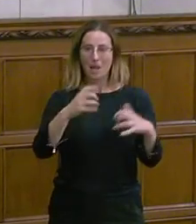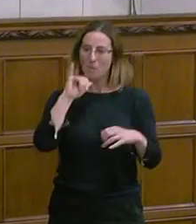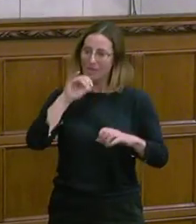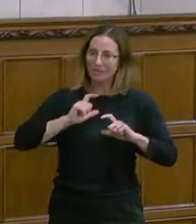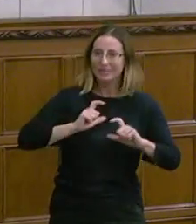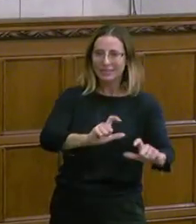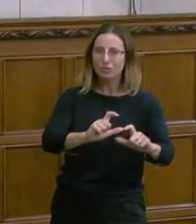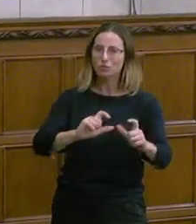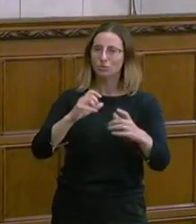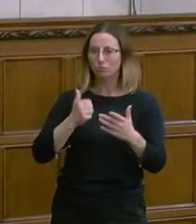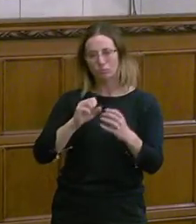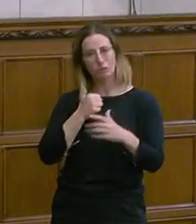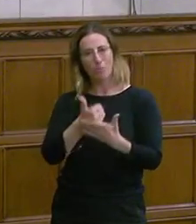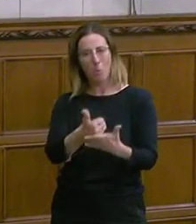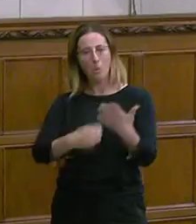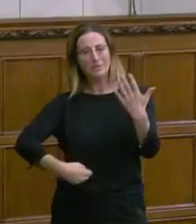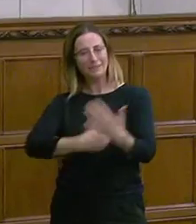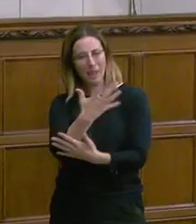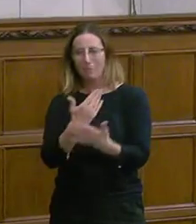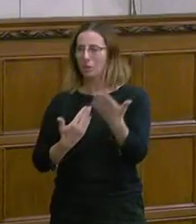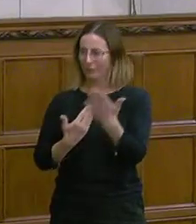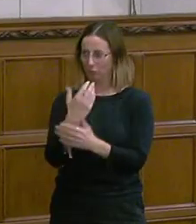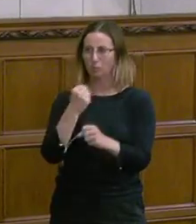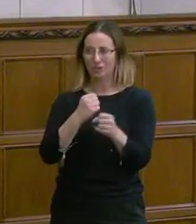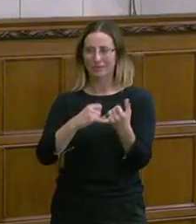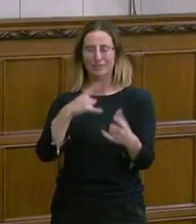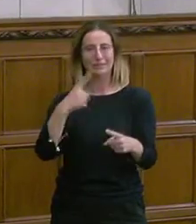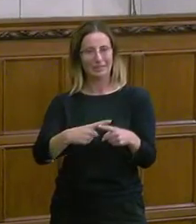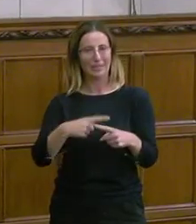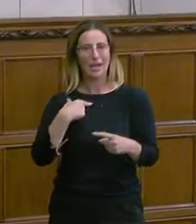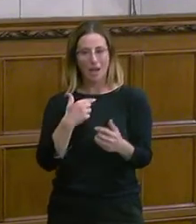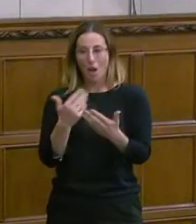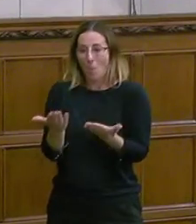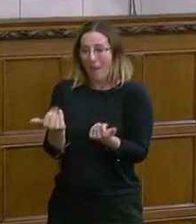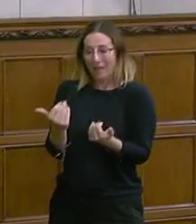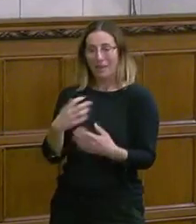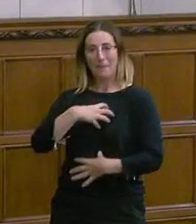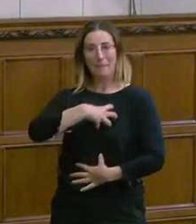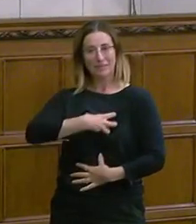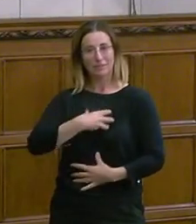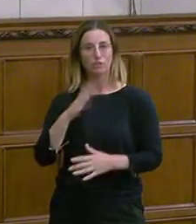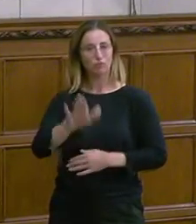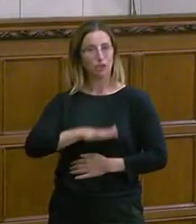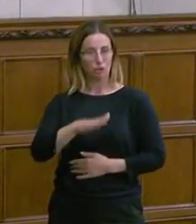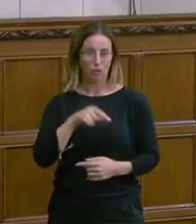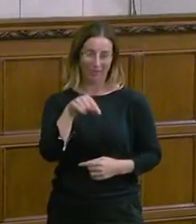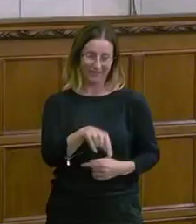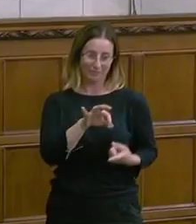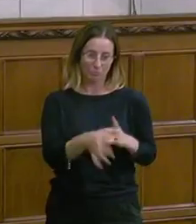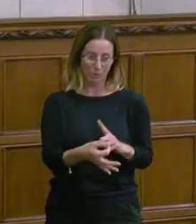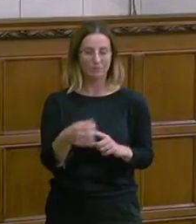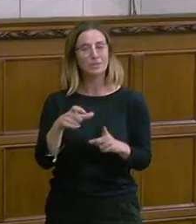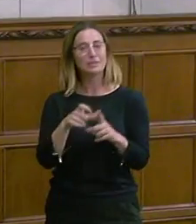to support the development of this new GCSE, and I would welcome the Minister's reassurance on that point. Daniel was